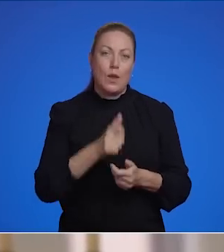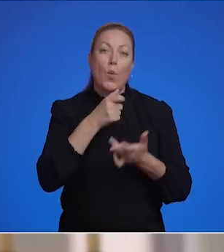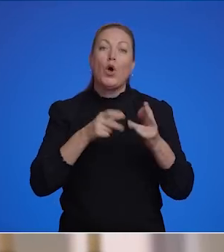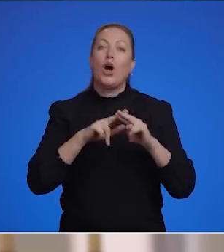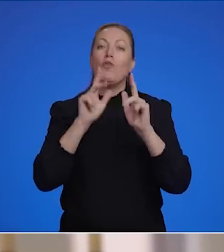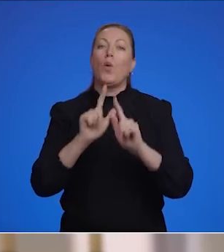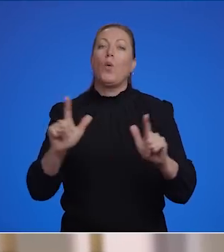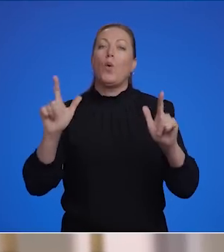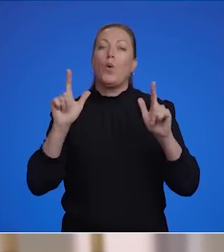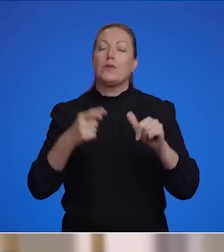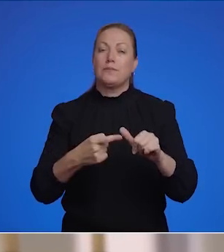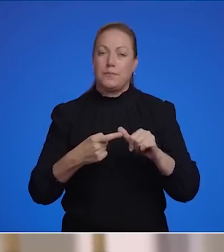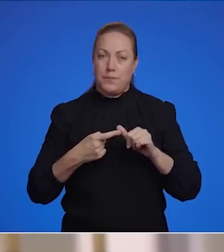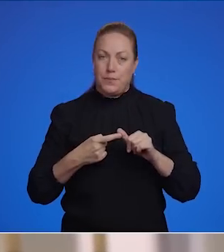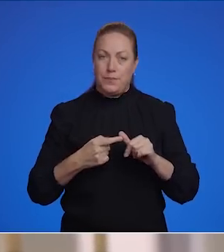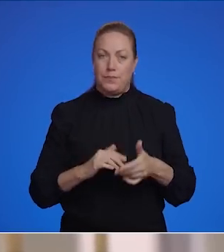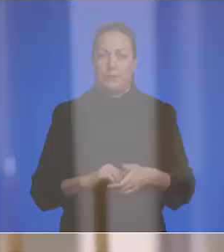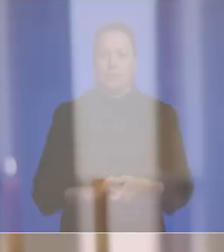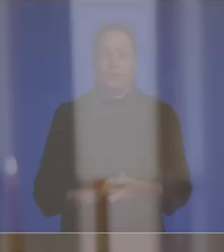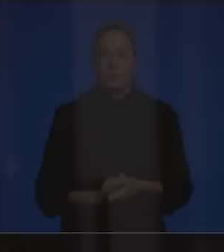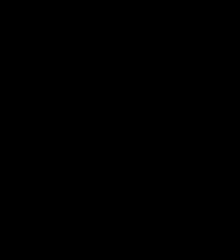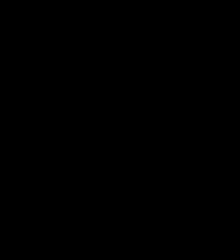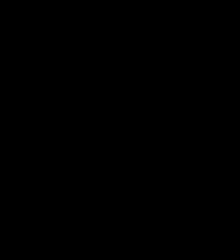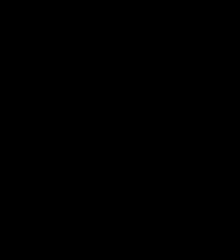The word of the Lord. Thanks be to God.